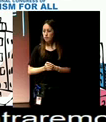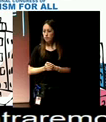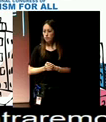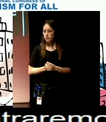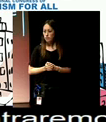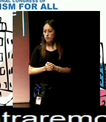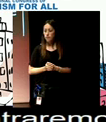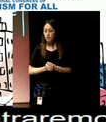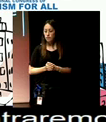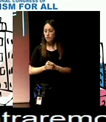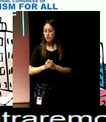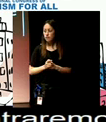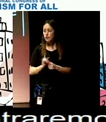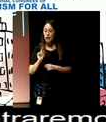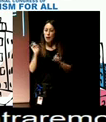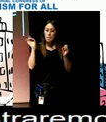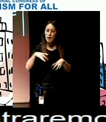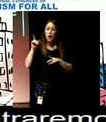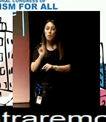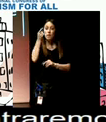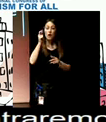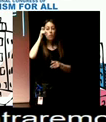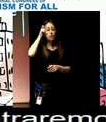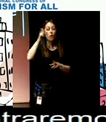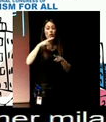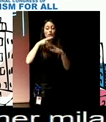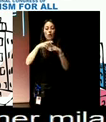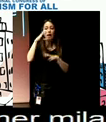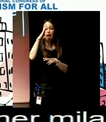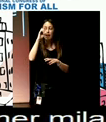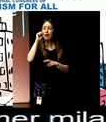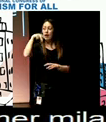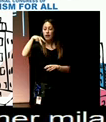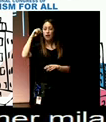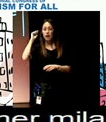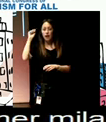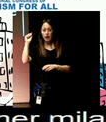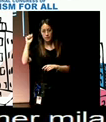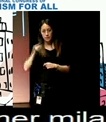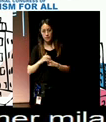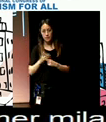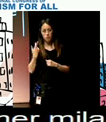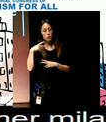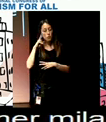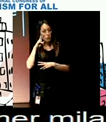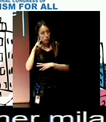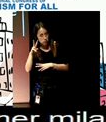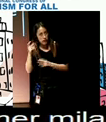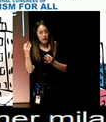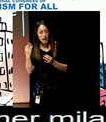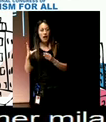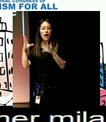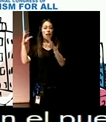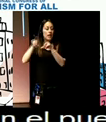of Cana, over there, you can see the basilica that is over there, and